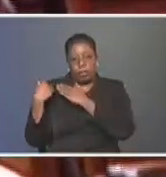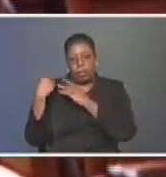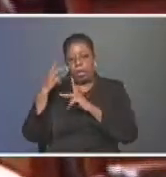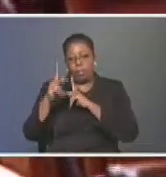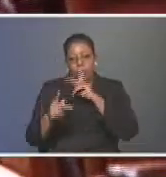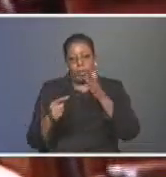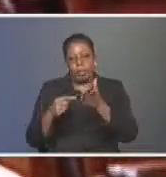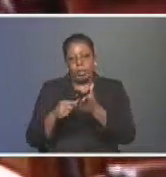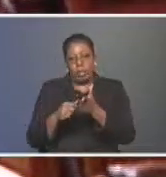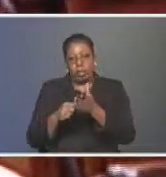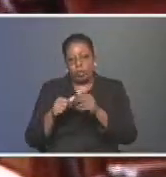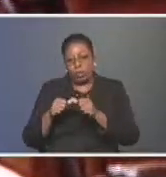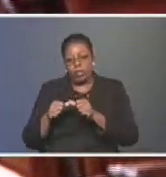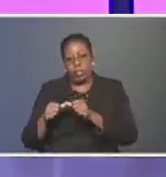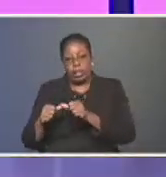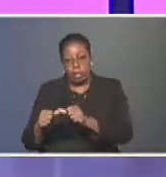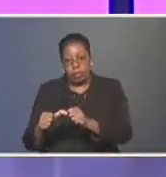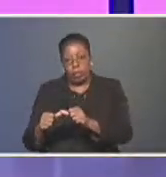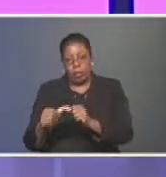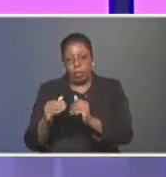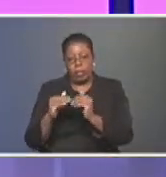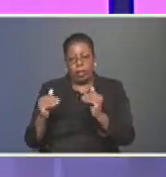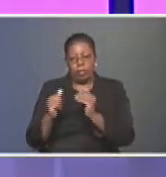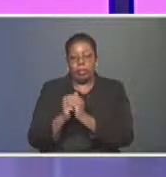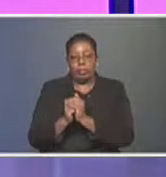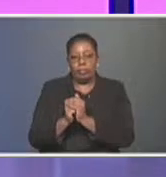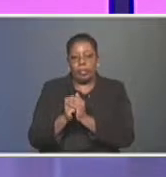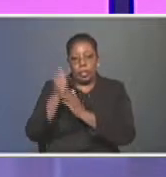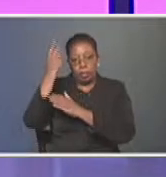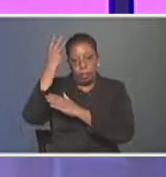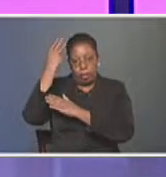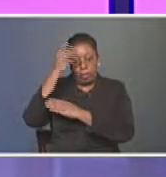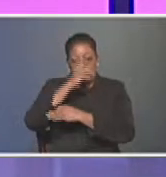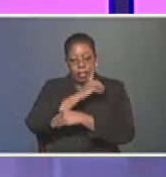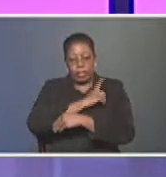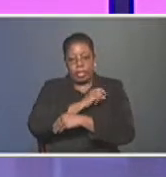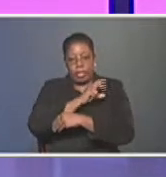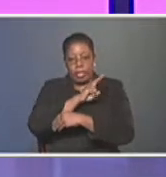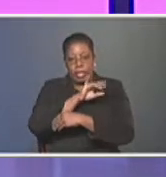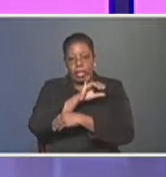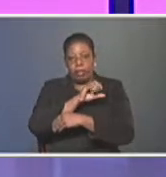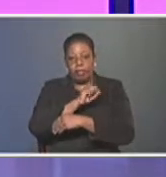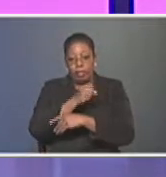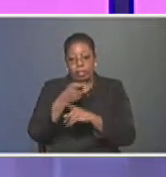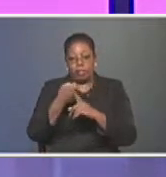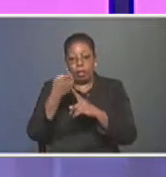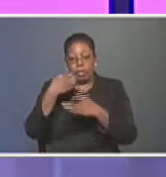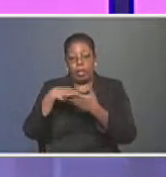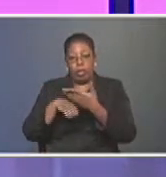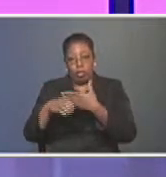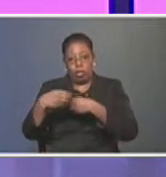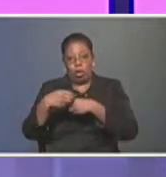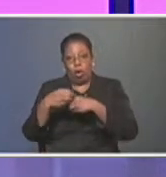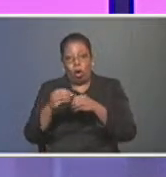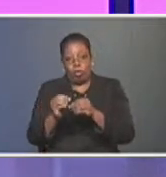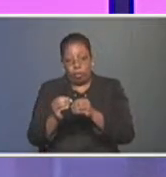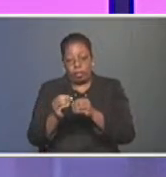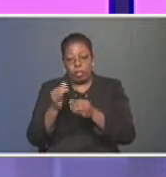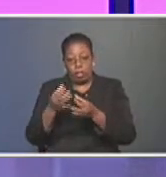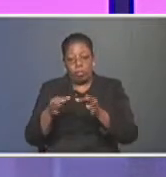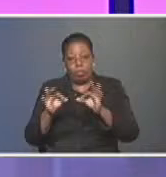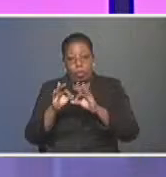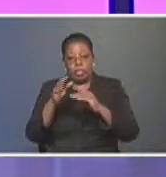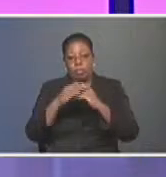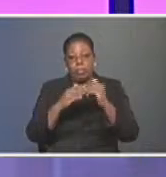to more sustainable levels. Meantime, Prime Minister Davis says since assuming office, priority has been on